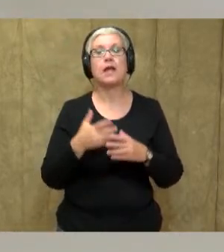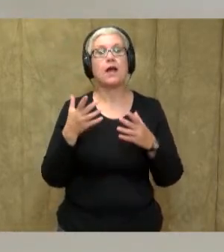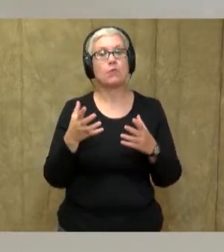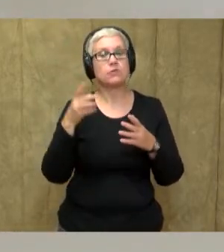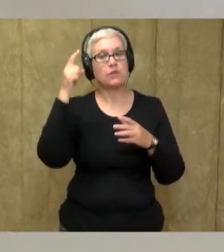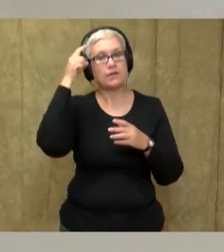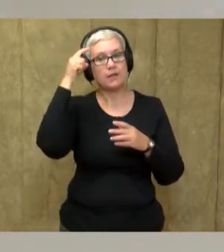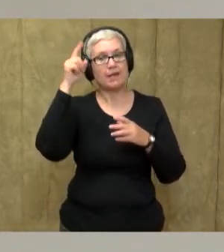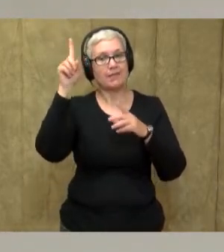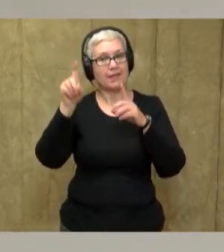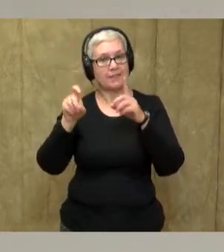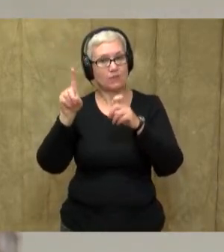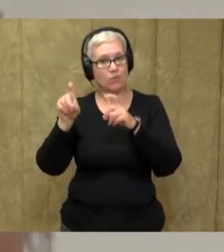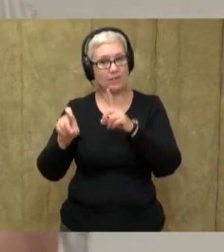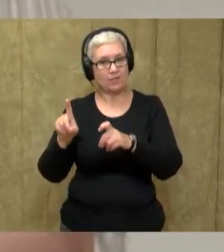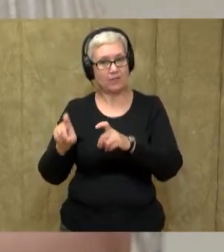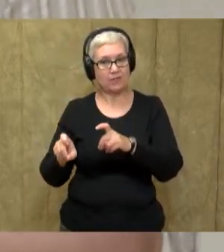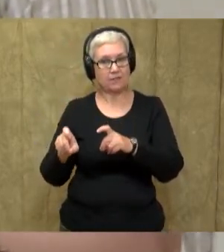I'm reading.